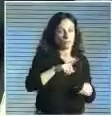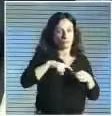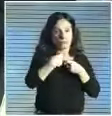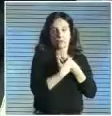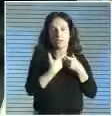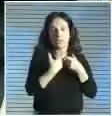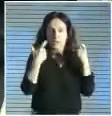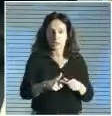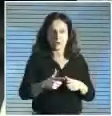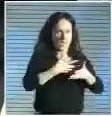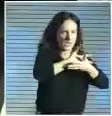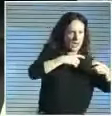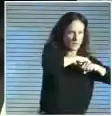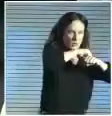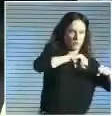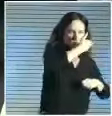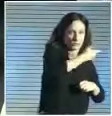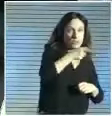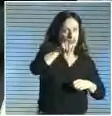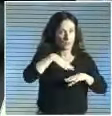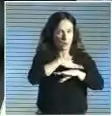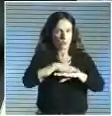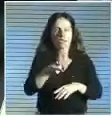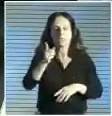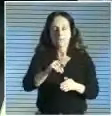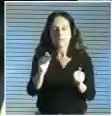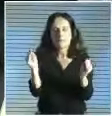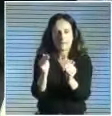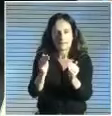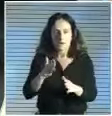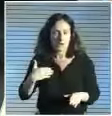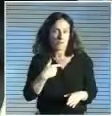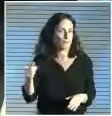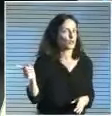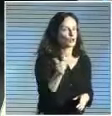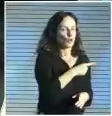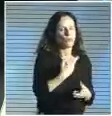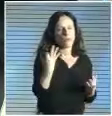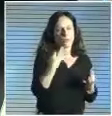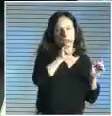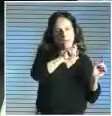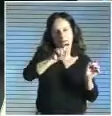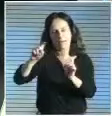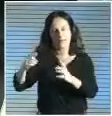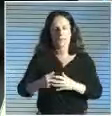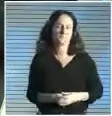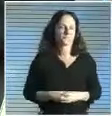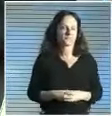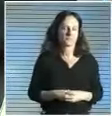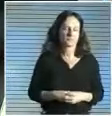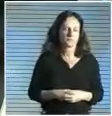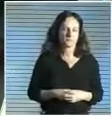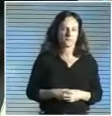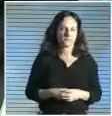also the small one. Ancelotti, the coach, when